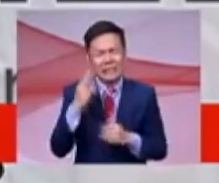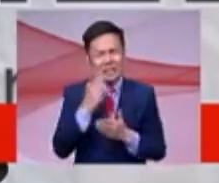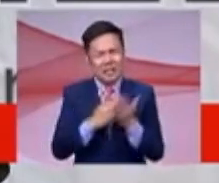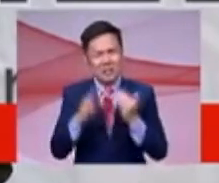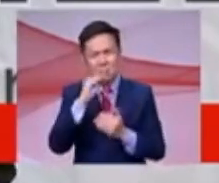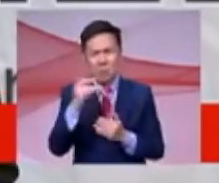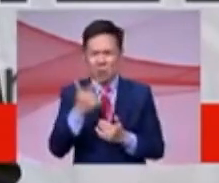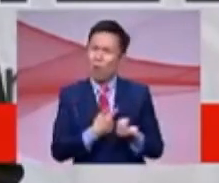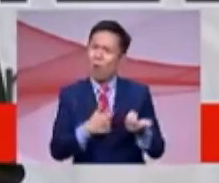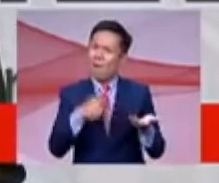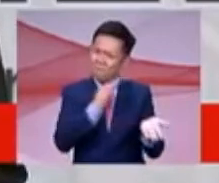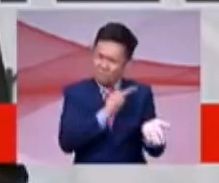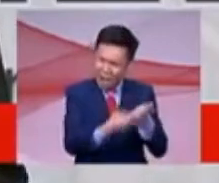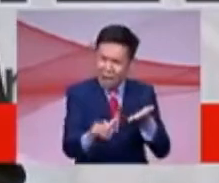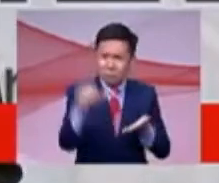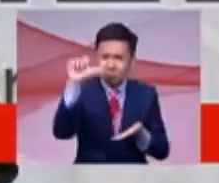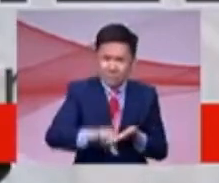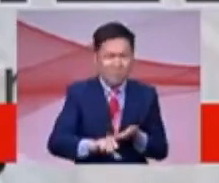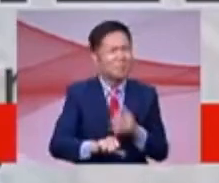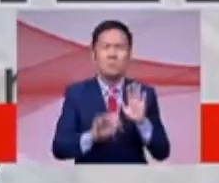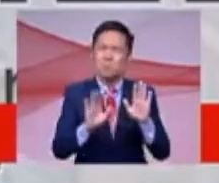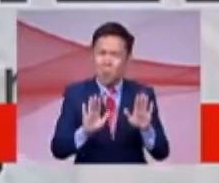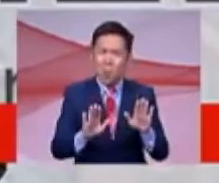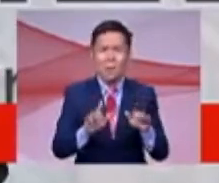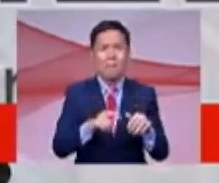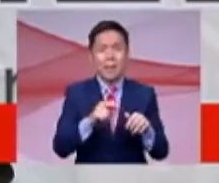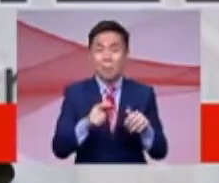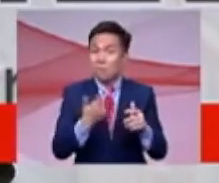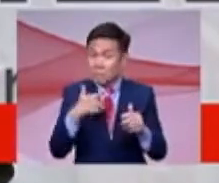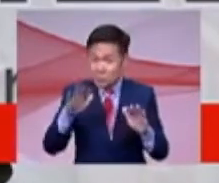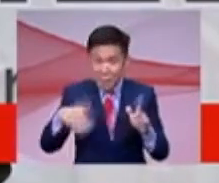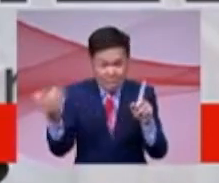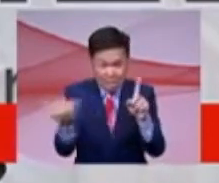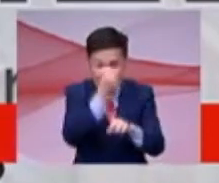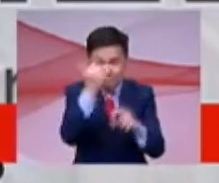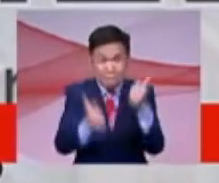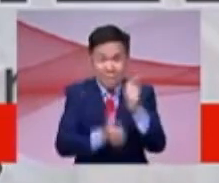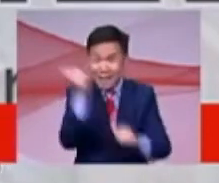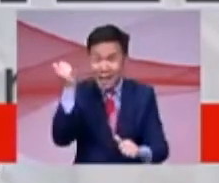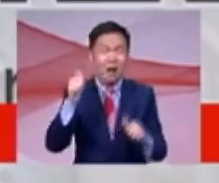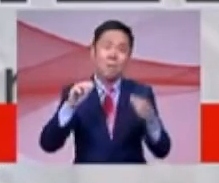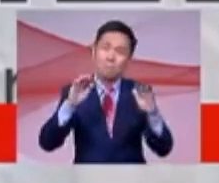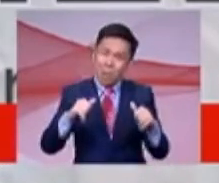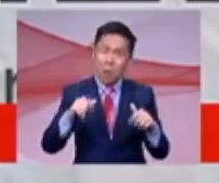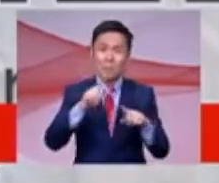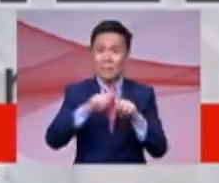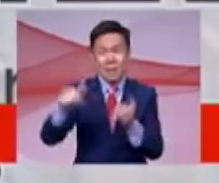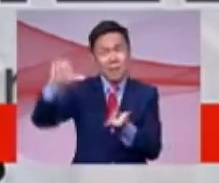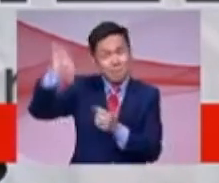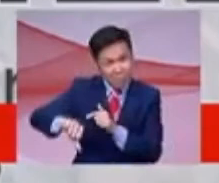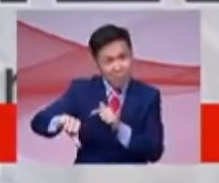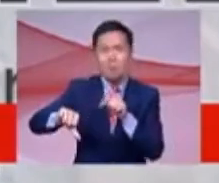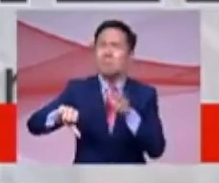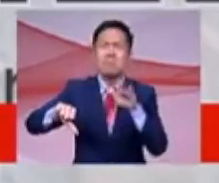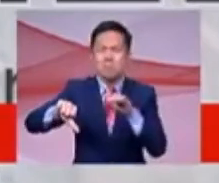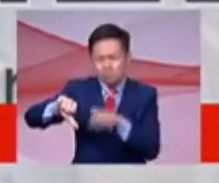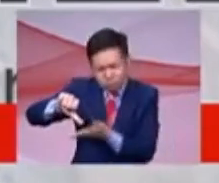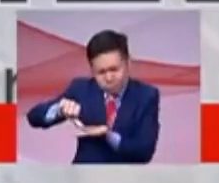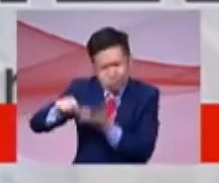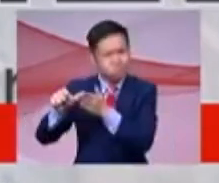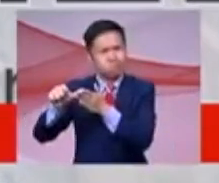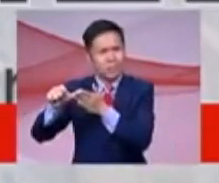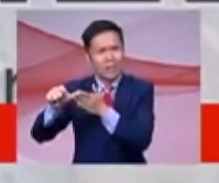have failed. We have not failed, but we have not won, and we have not failed. So we are continuing to fight for the last 16